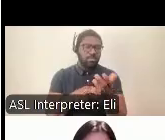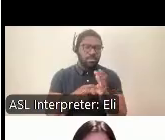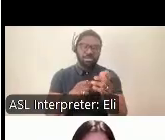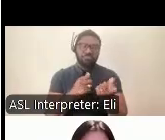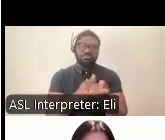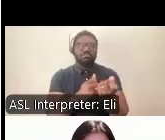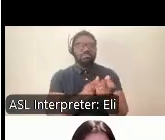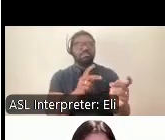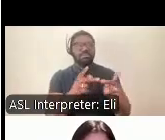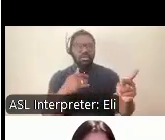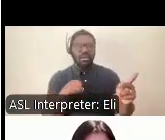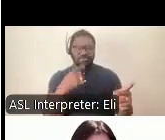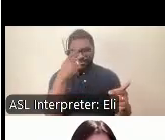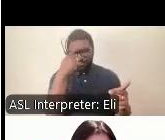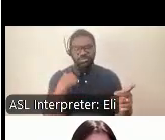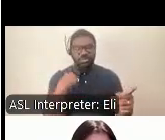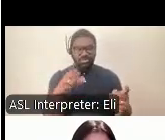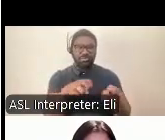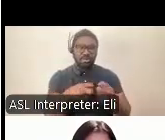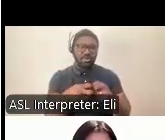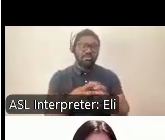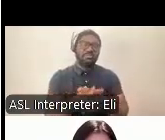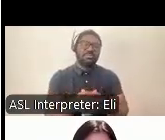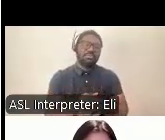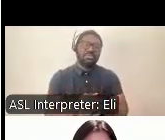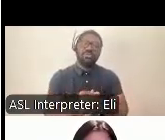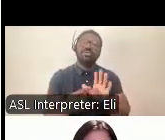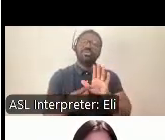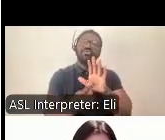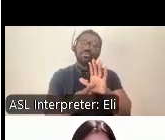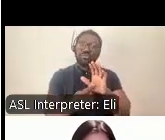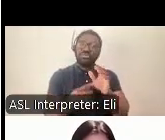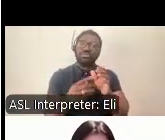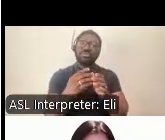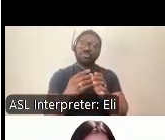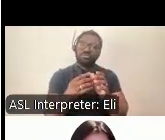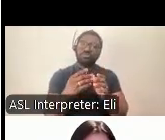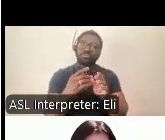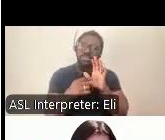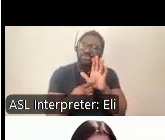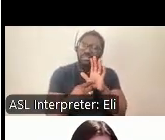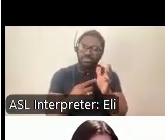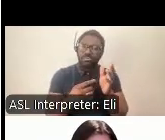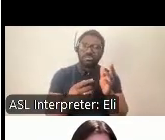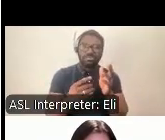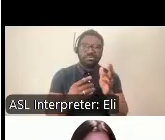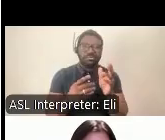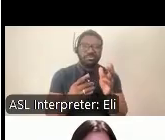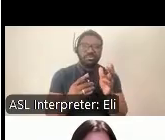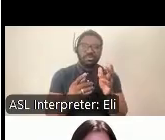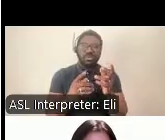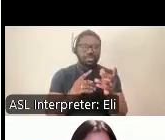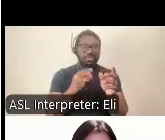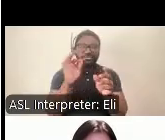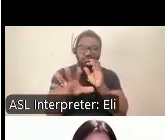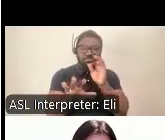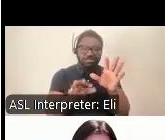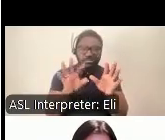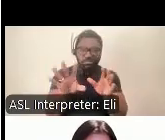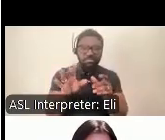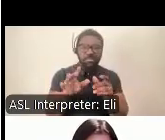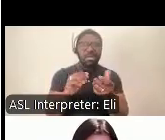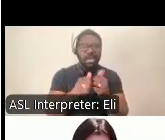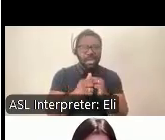going to cover some real-world examples, useful tips, and how to connect people with the right supports. Next